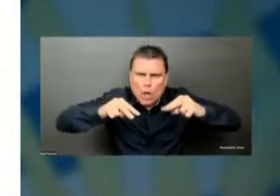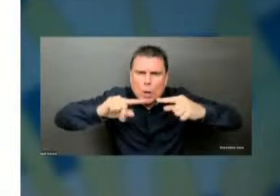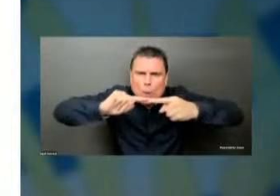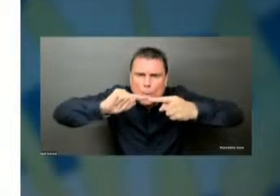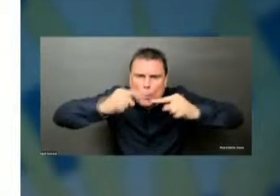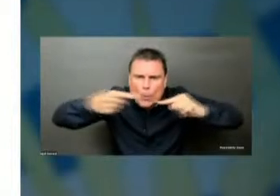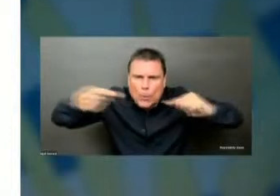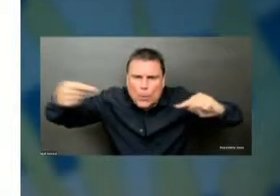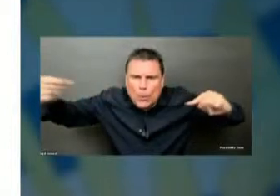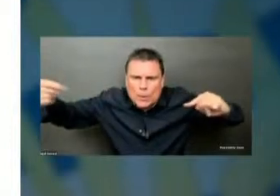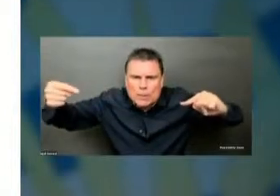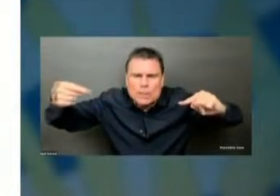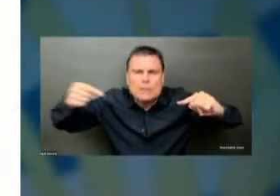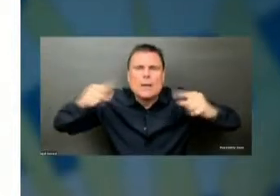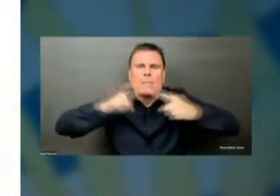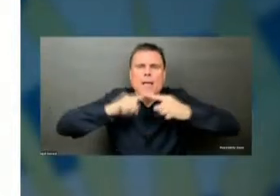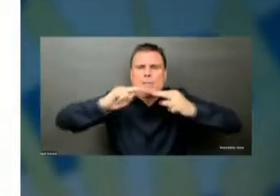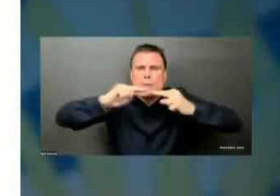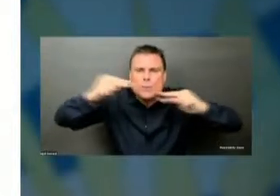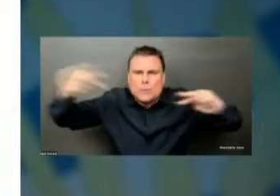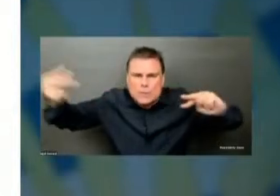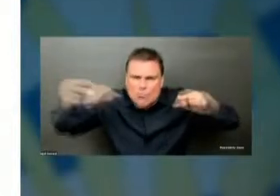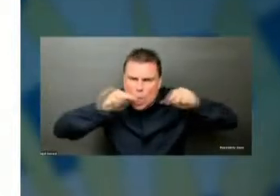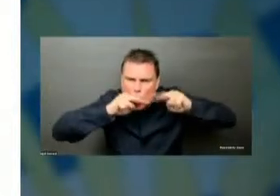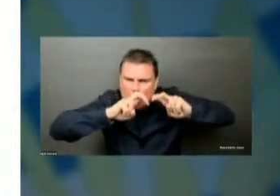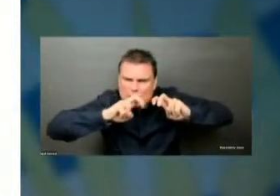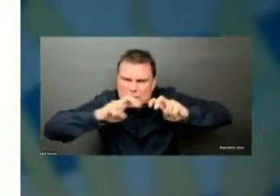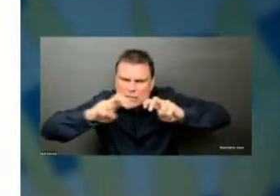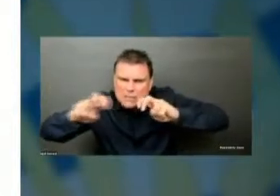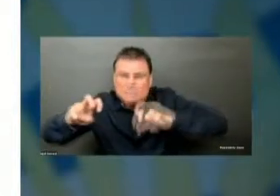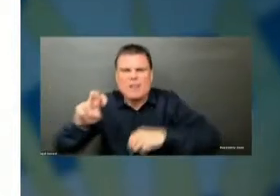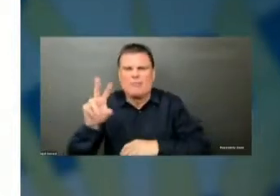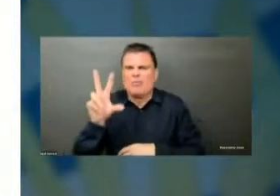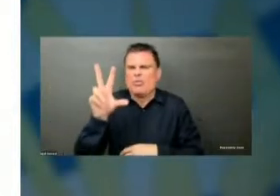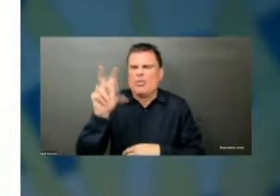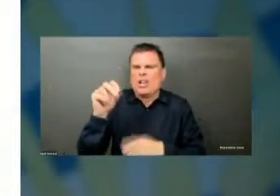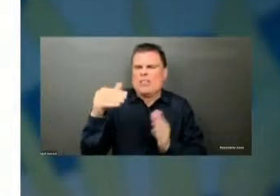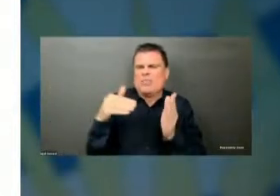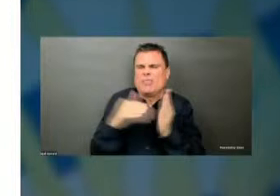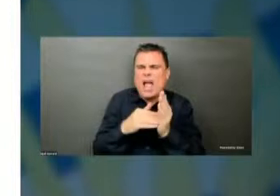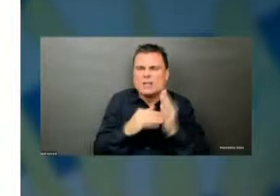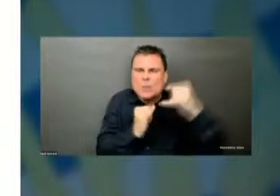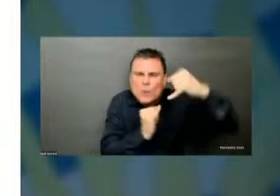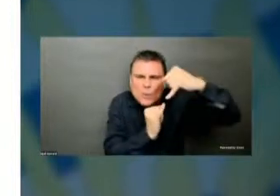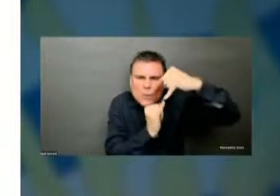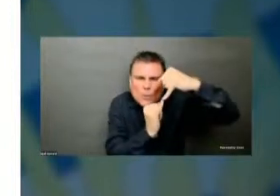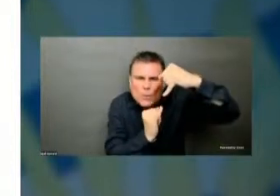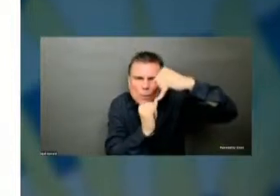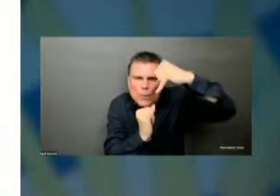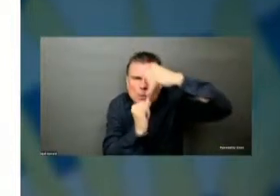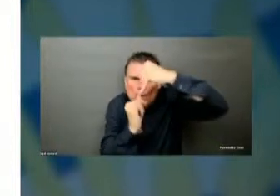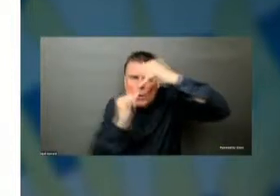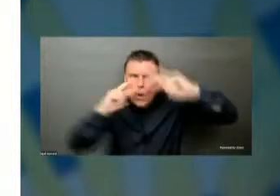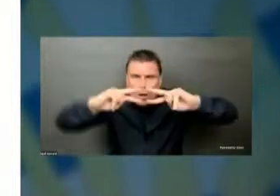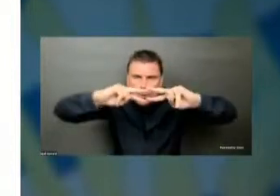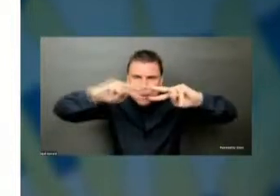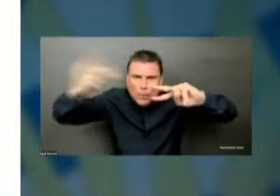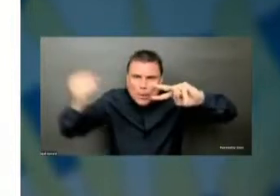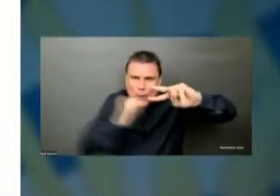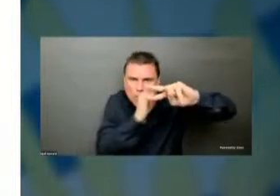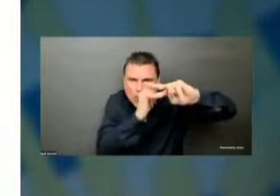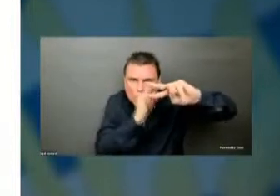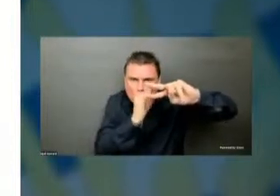make up this virus's genetic material on an ongoing basis to help us understand how the virus is moving in